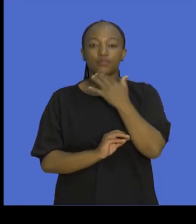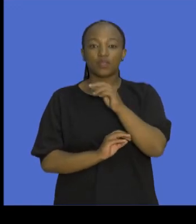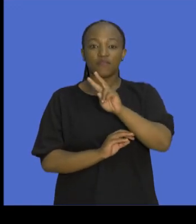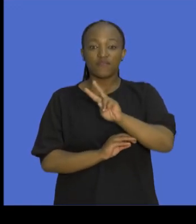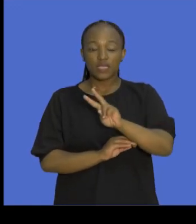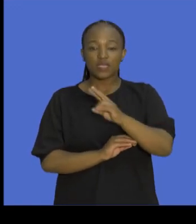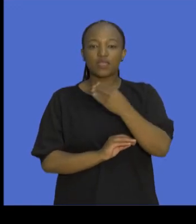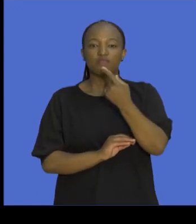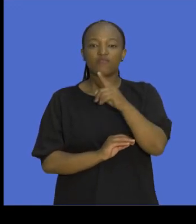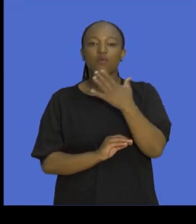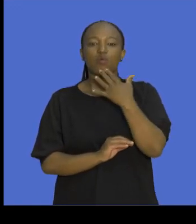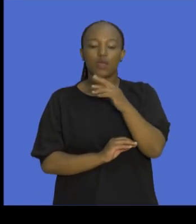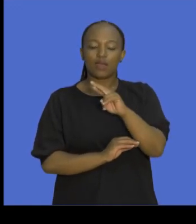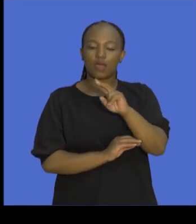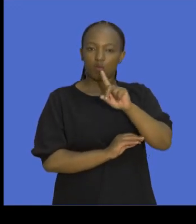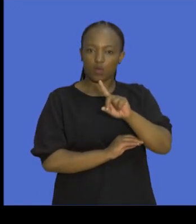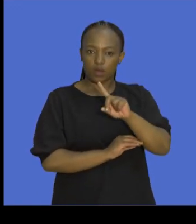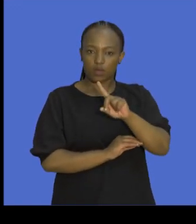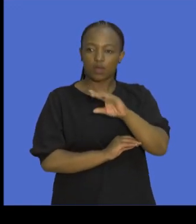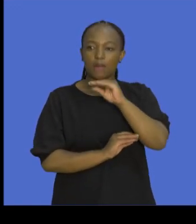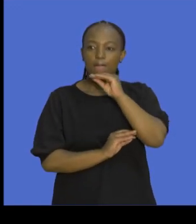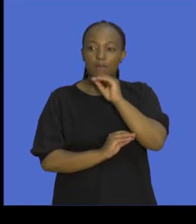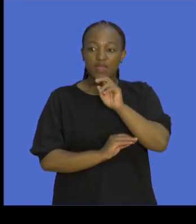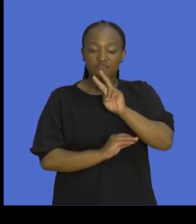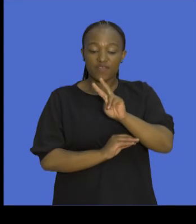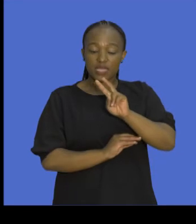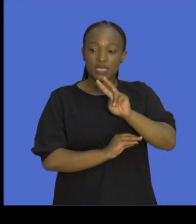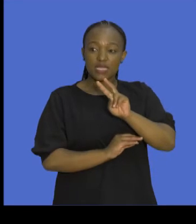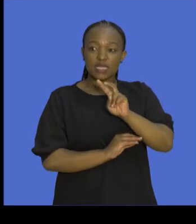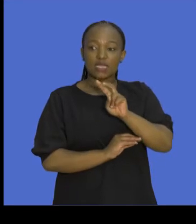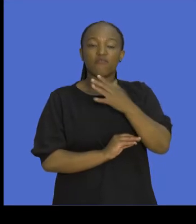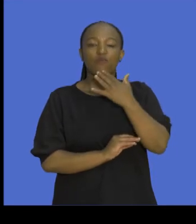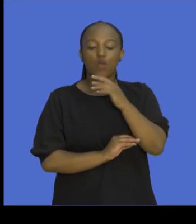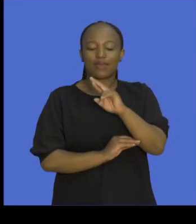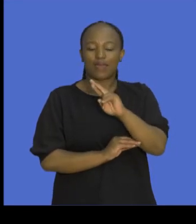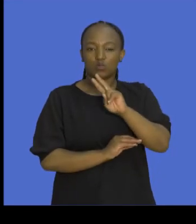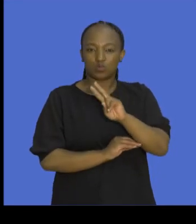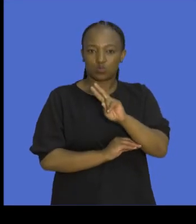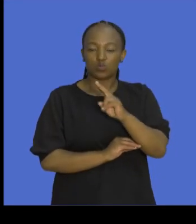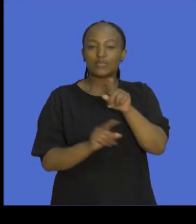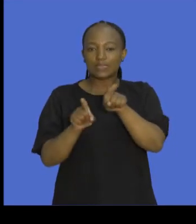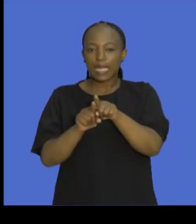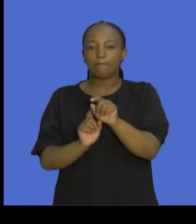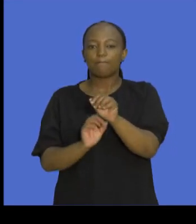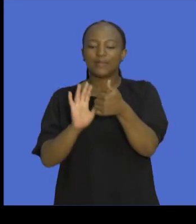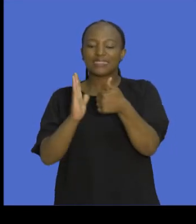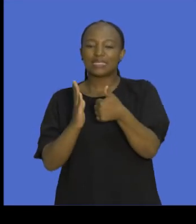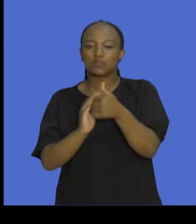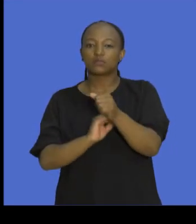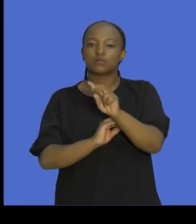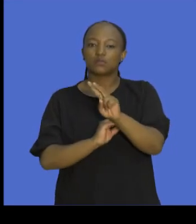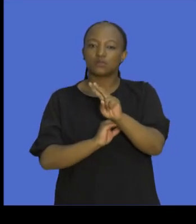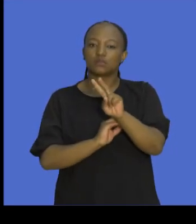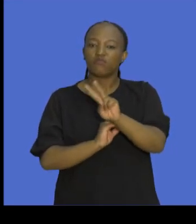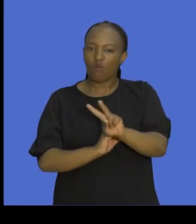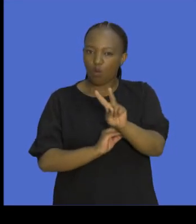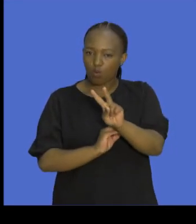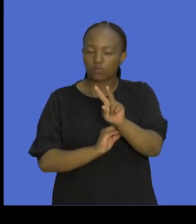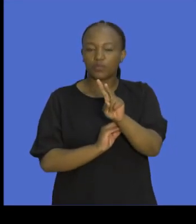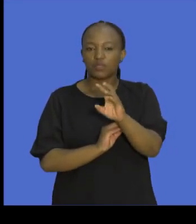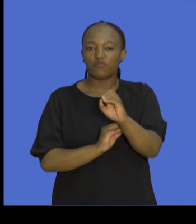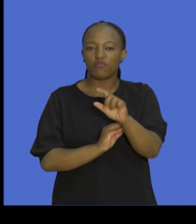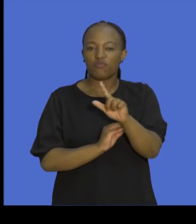across R1 is 6, V across R2 is also 6 volts, right? Now, let's look